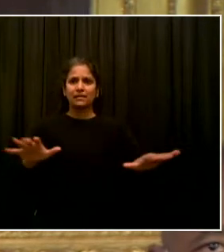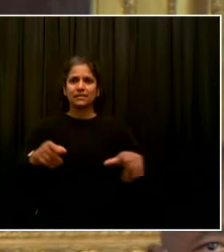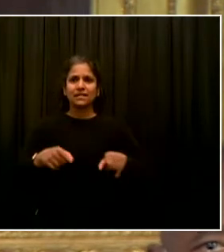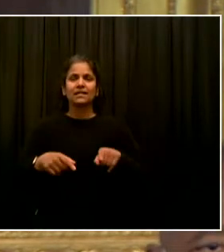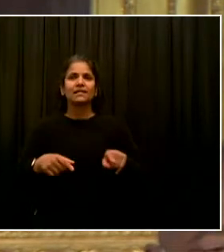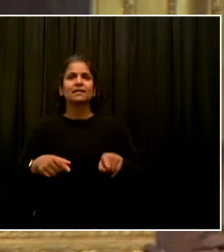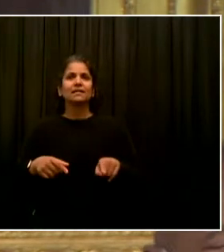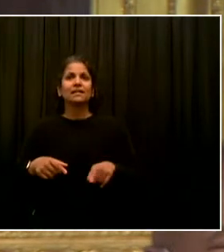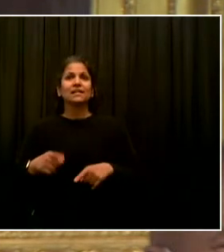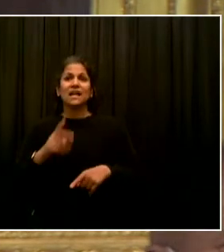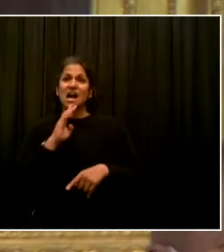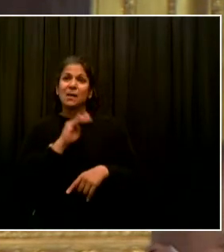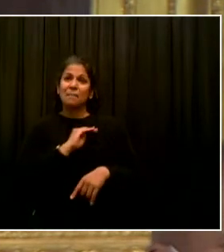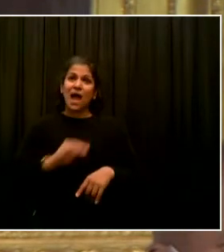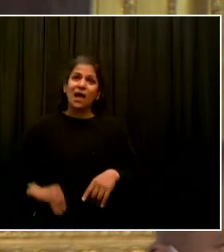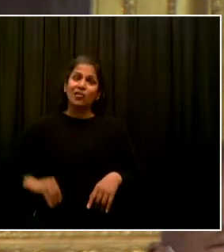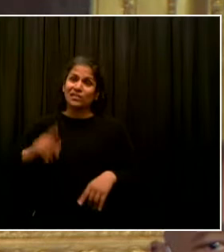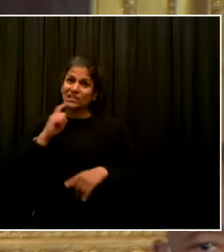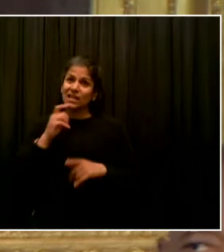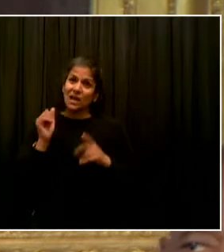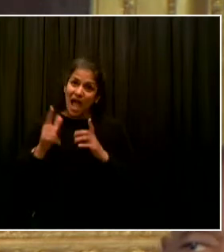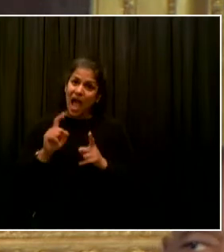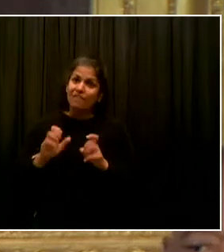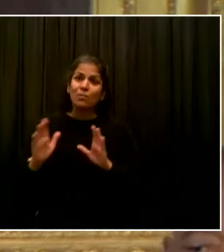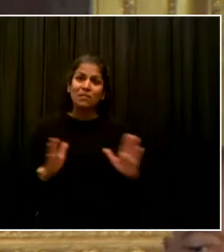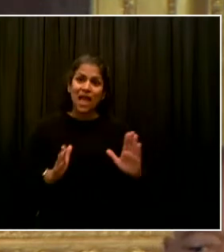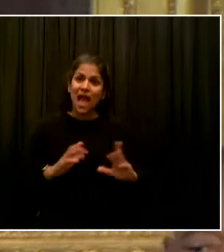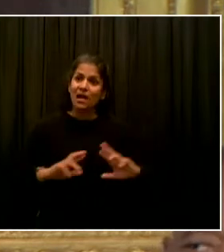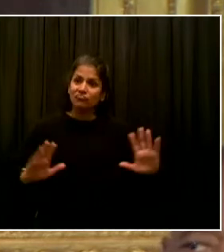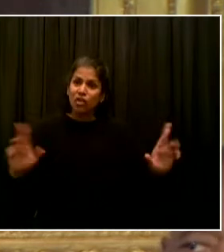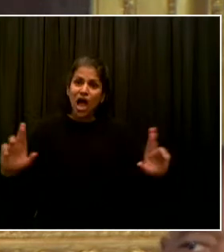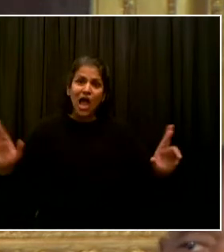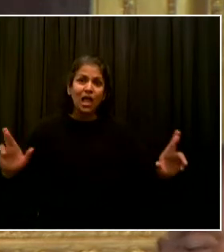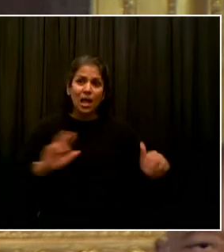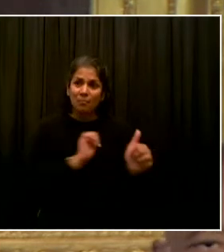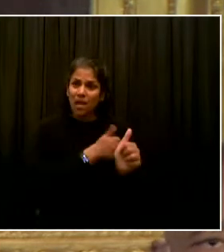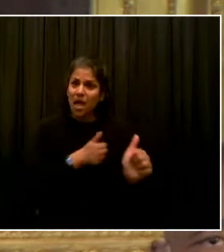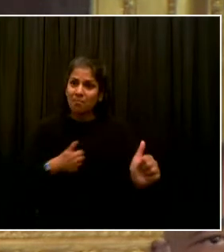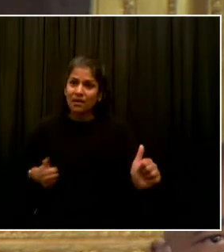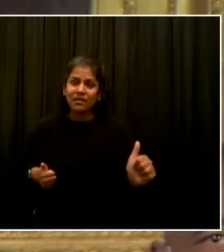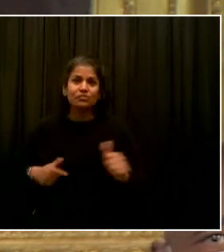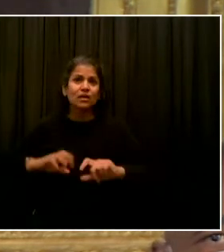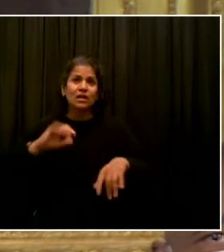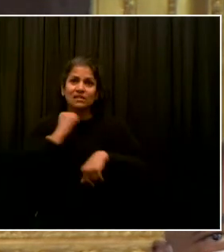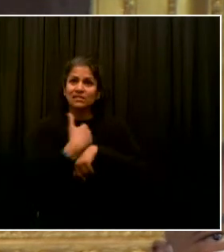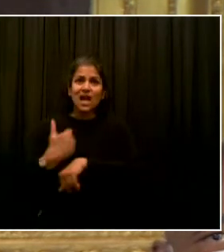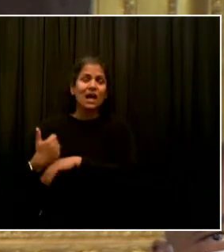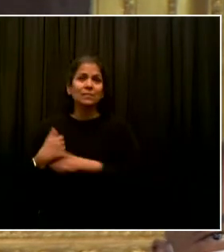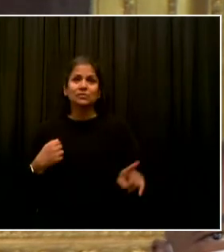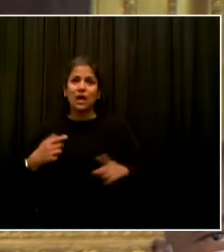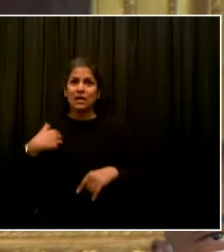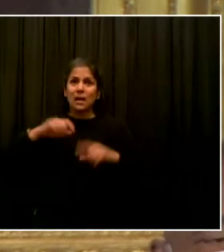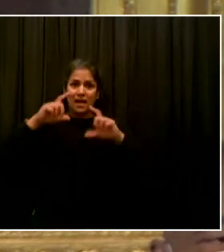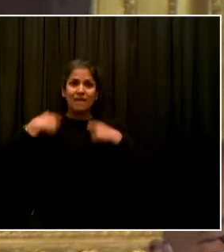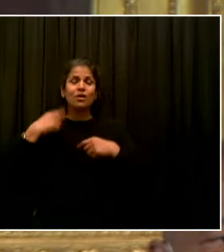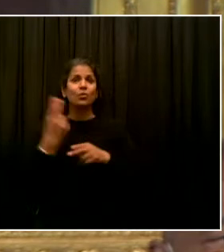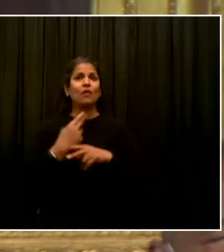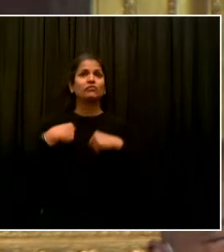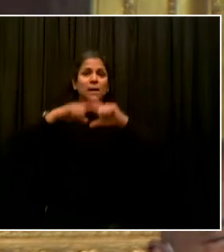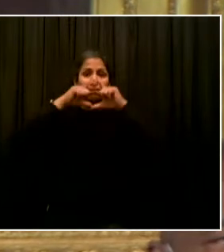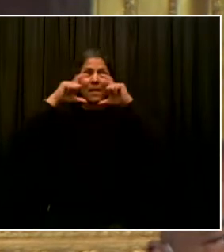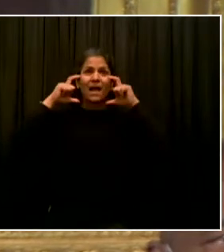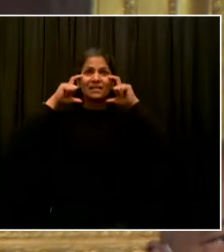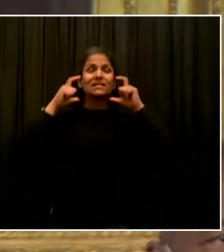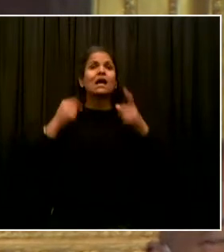not panic. You'll notice today that I, myself, am wearing a mask. I'm doing that because it's what I'm recommending New